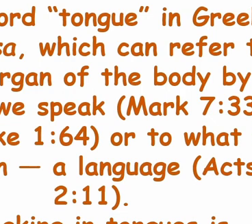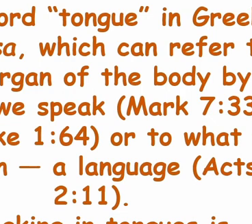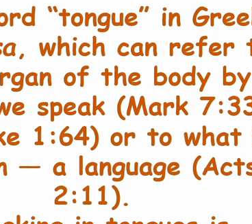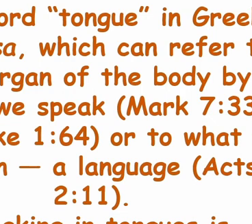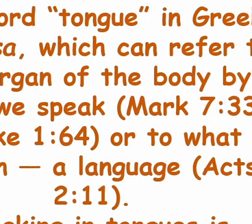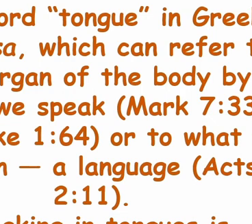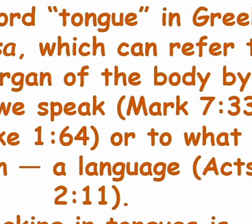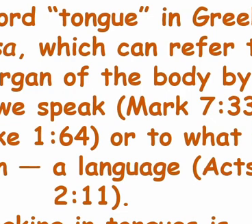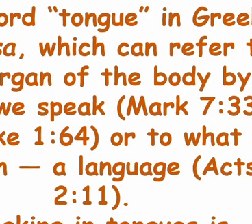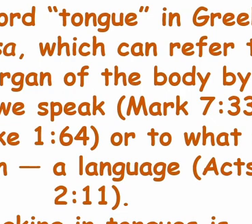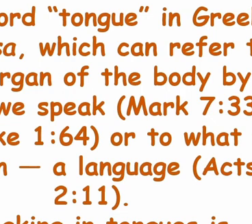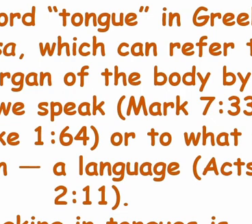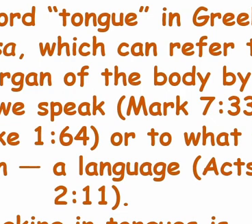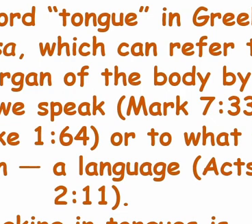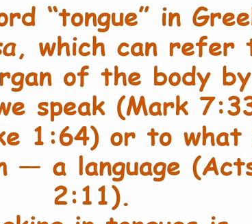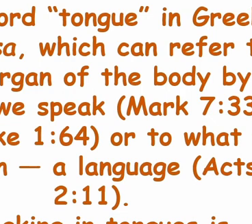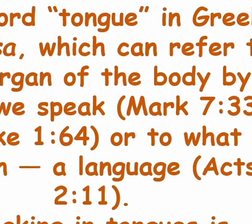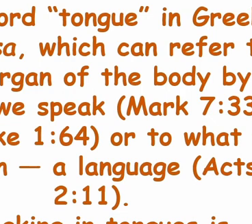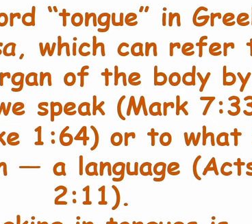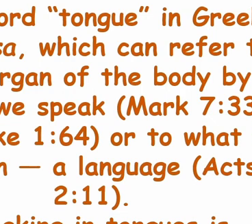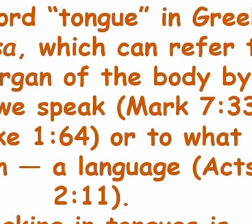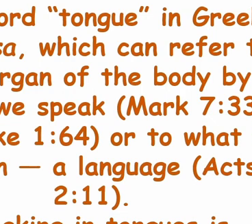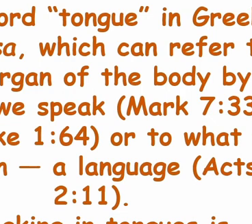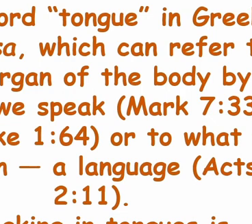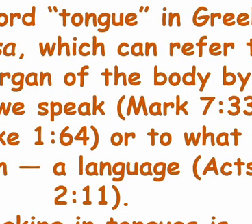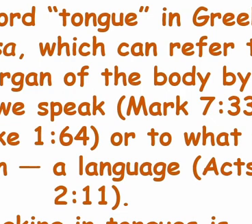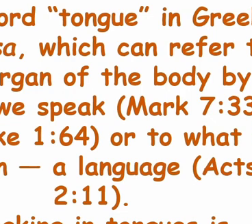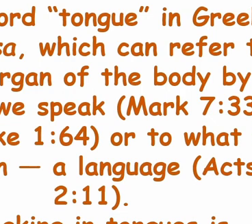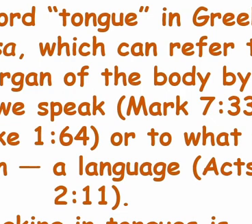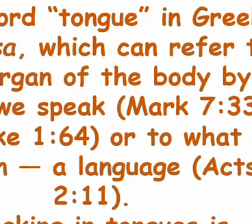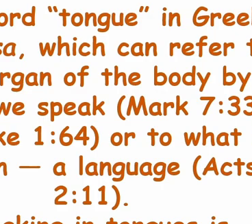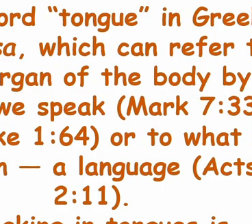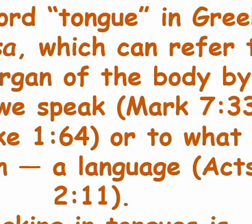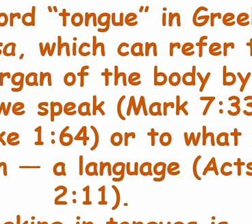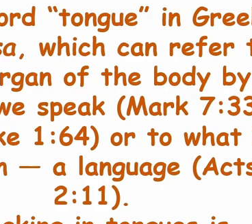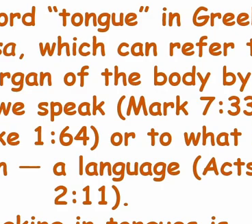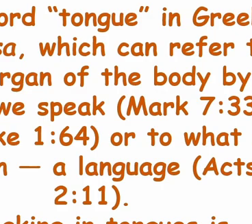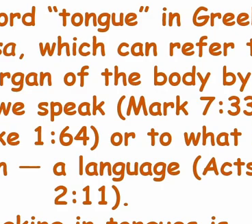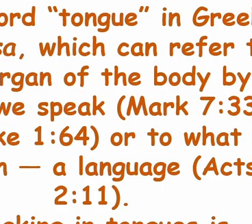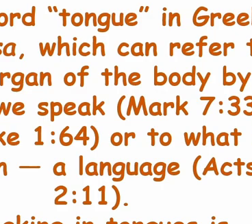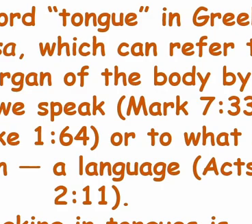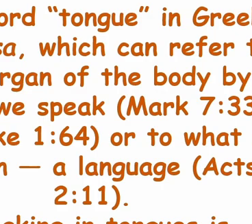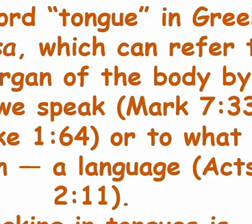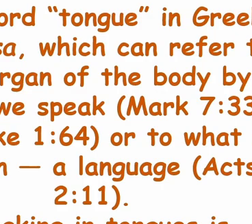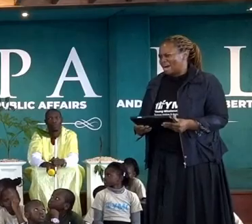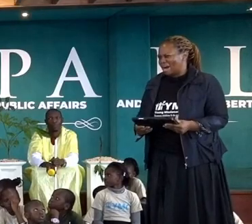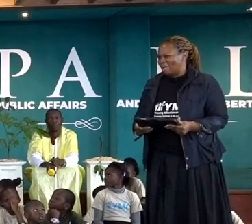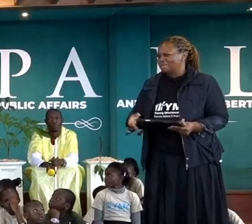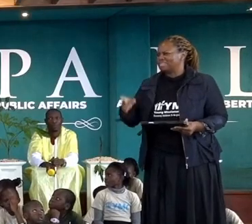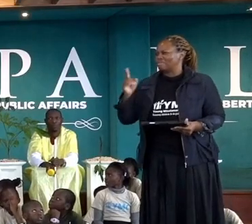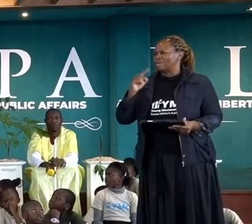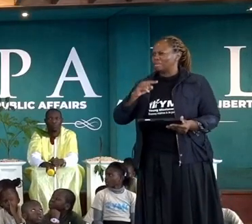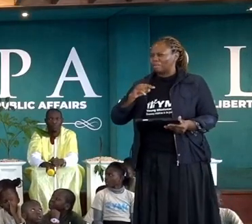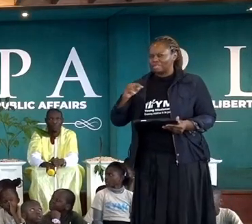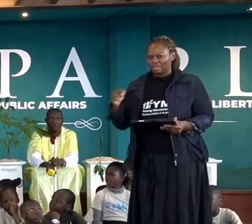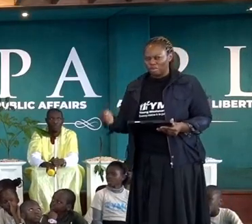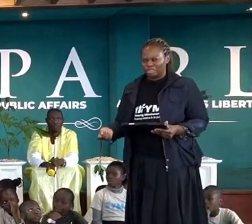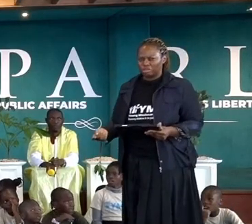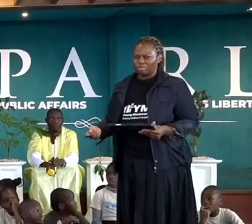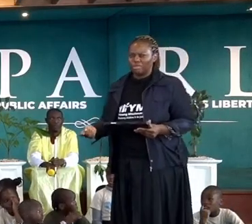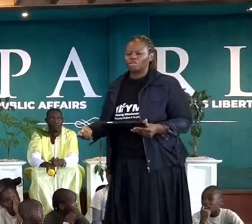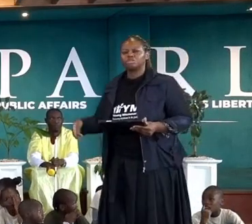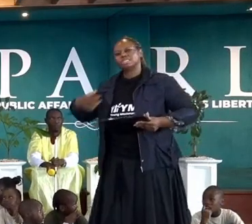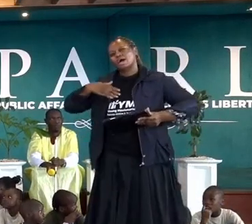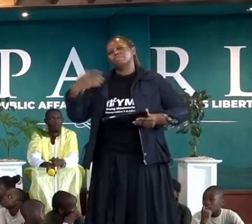time. I will just say speaking in tongues is therefore speaking in a language other than your mother tongue. Now, there's a very